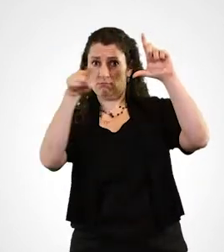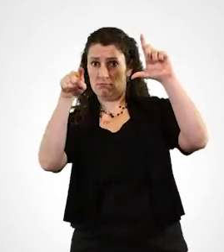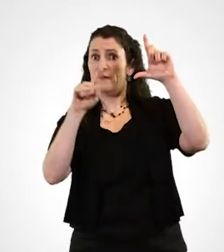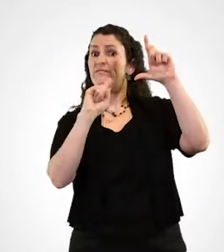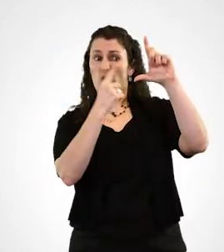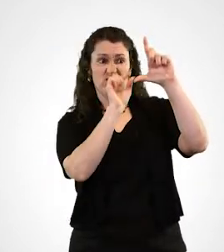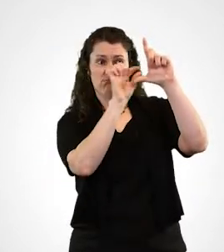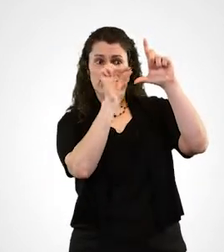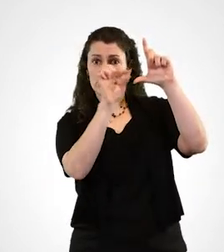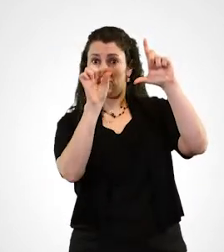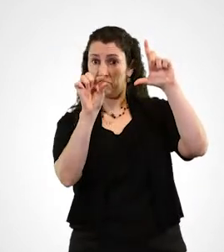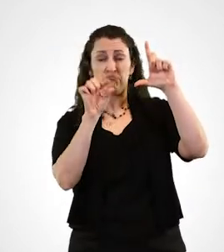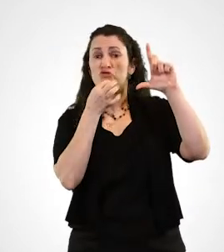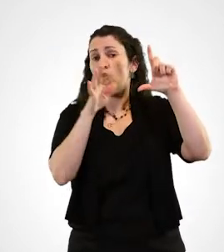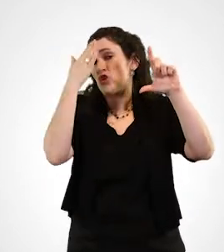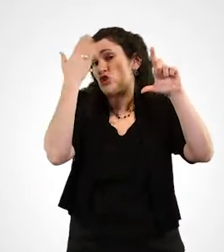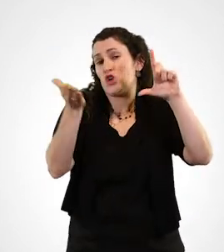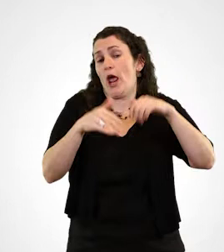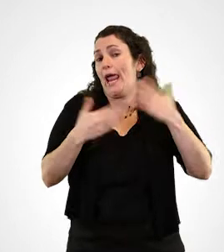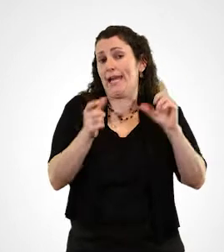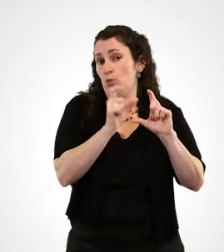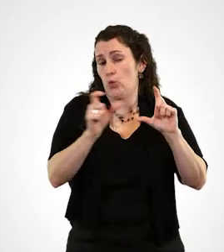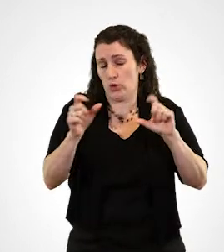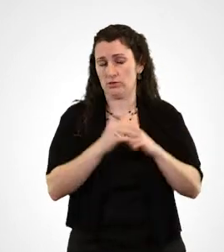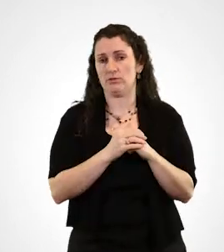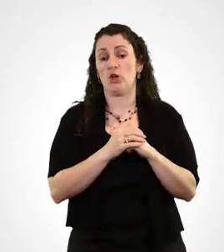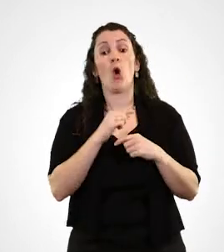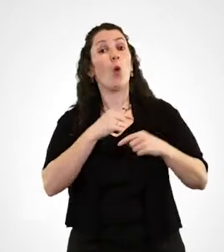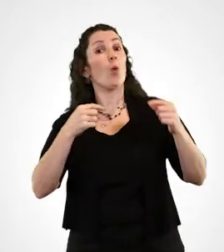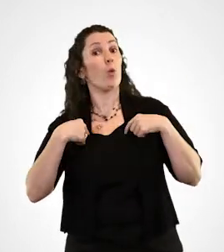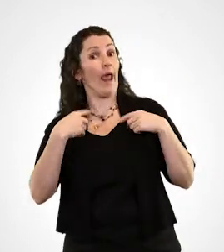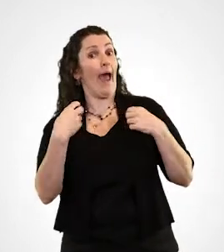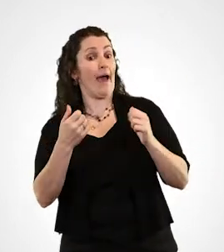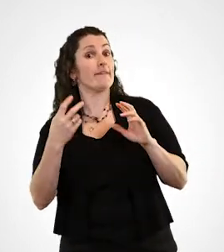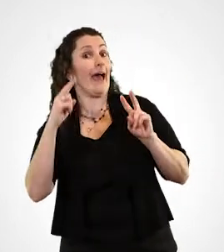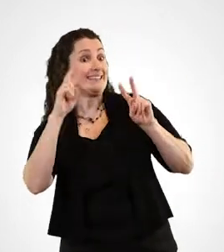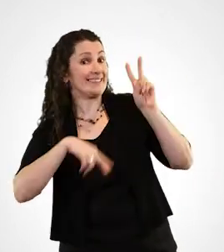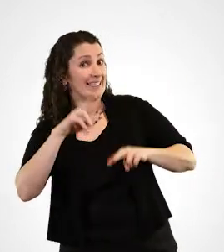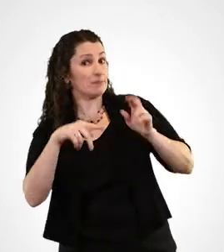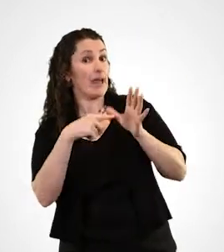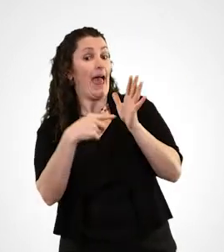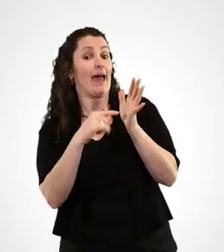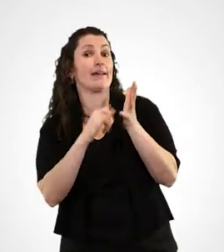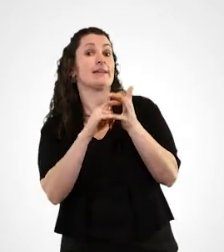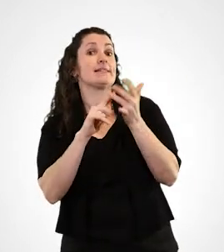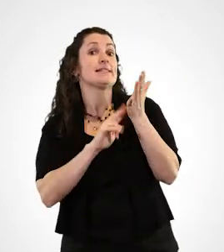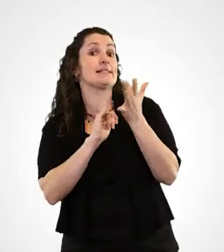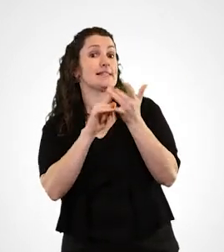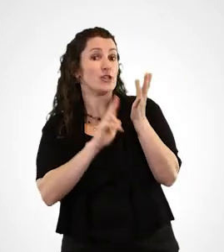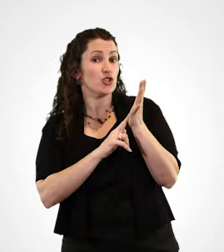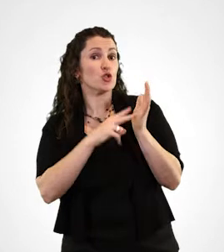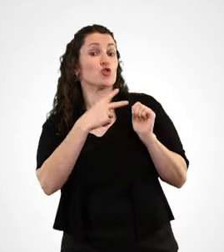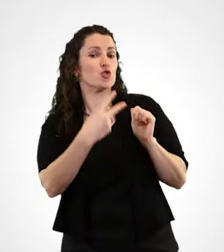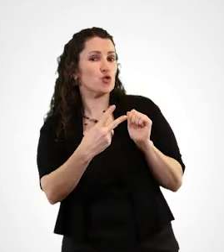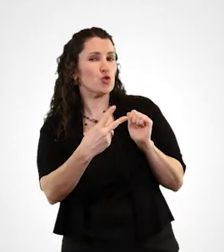the intervention, we assessed after every second intervention session. So we assessed at about session